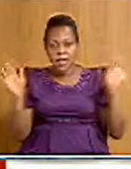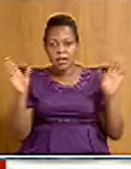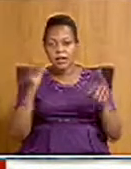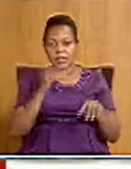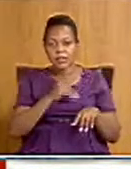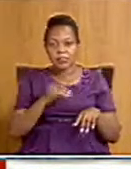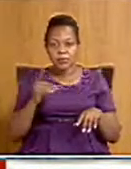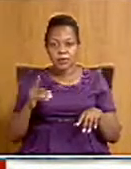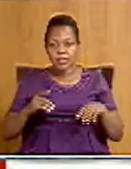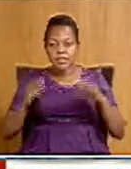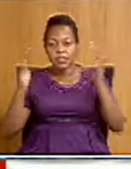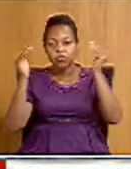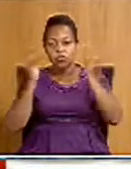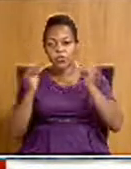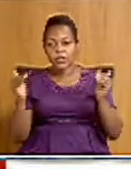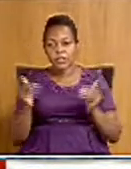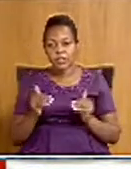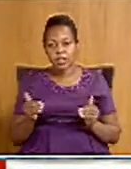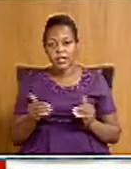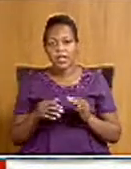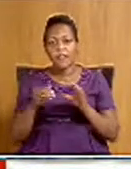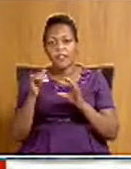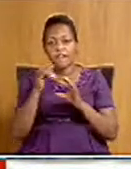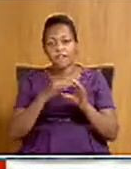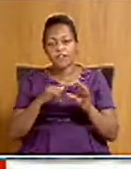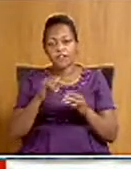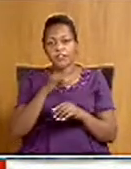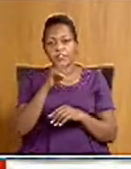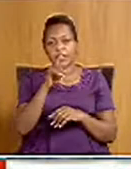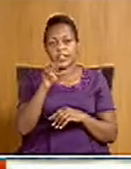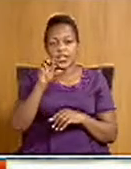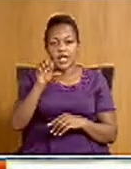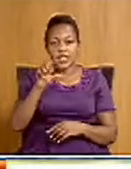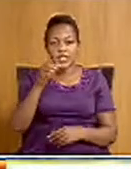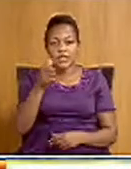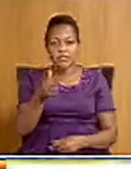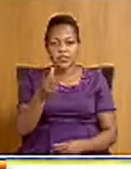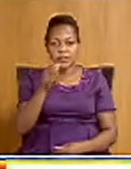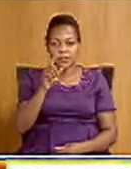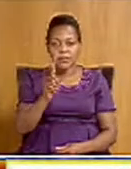democratic structure involving